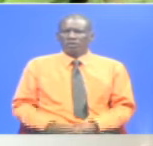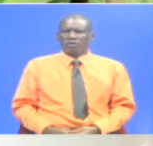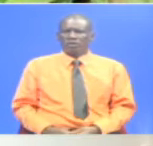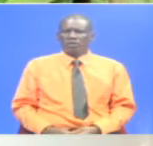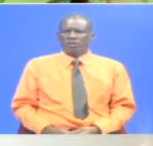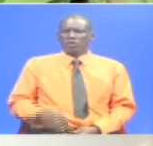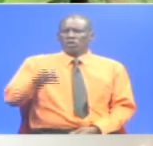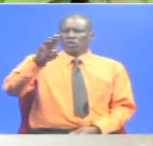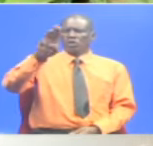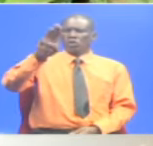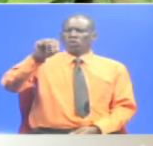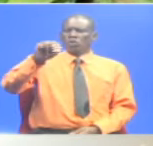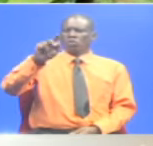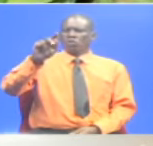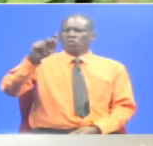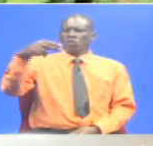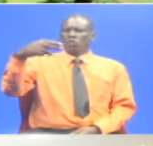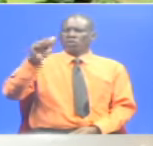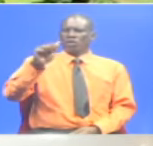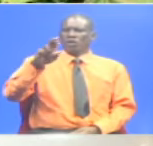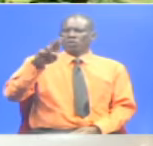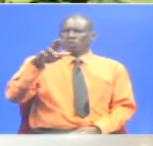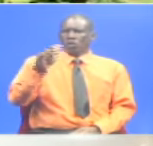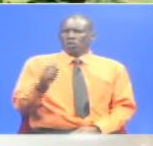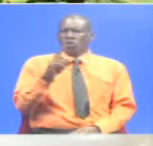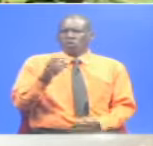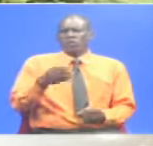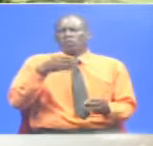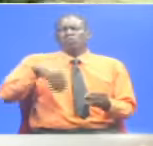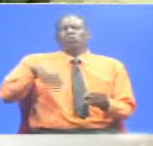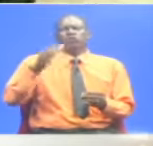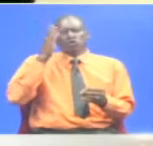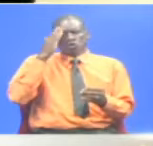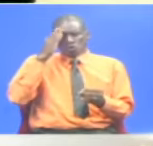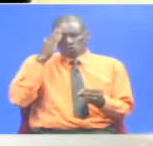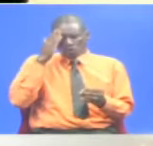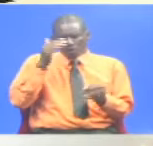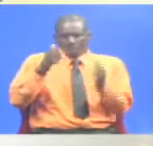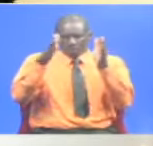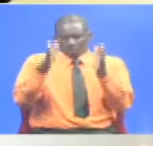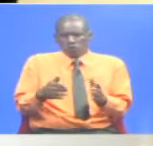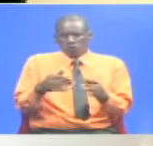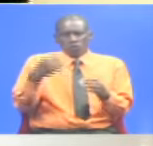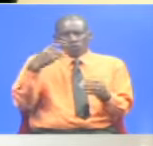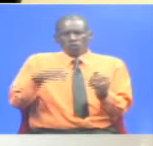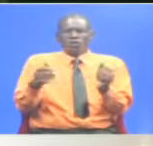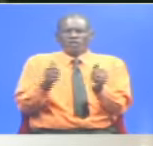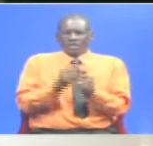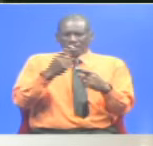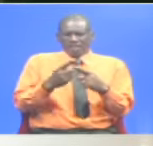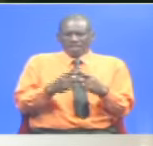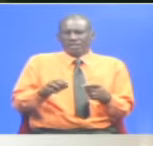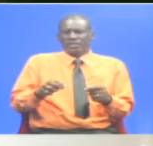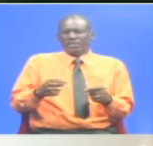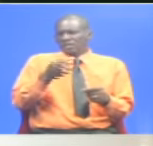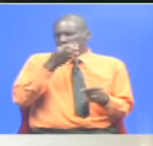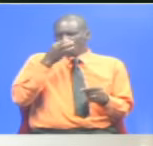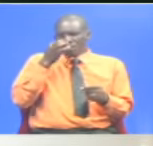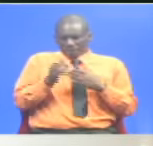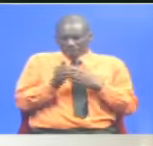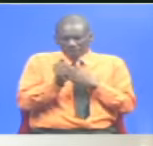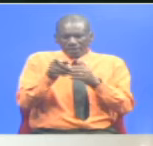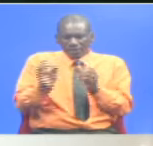Francis Muthaura is one of the most recognizable figures from the 10-year reign of Kenya's third president, the late Emilio